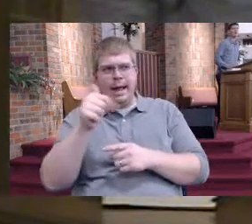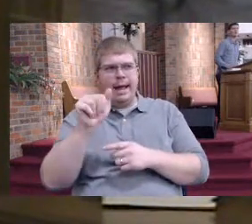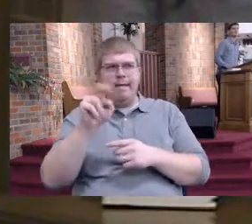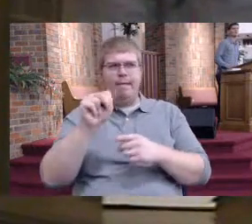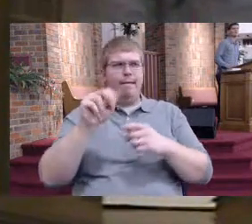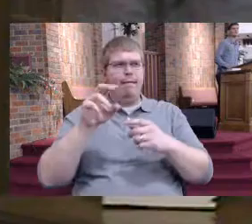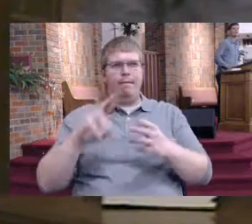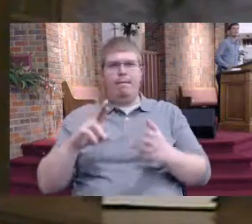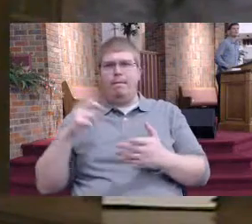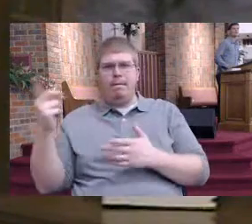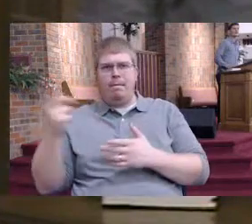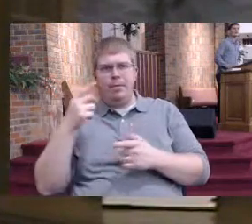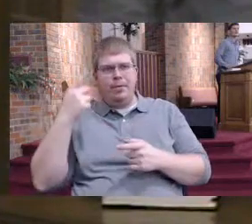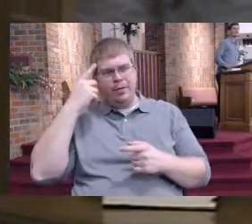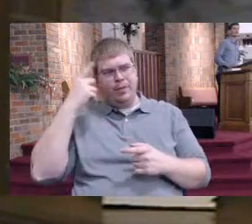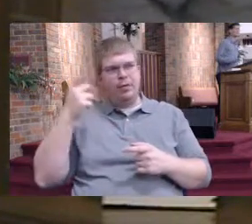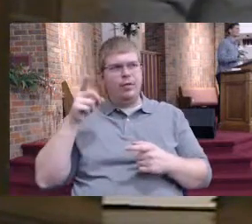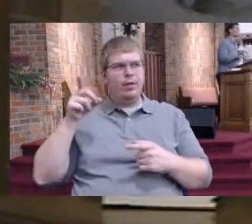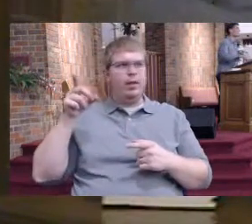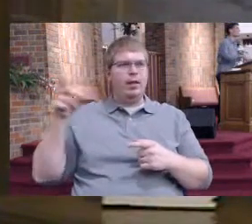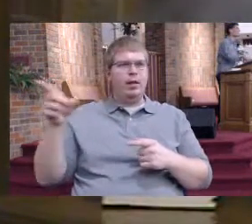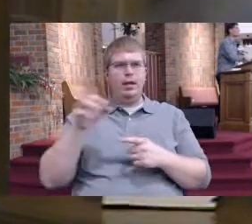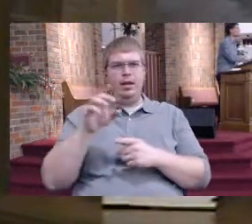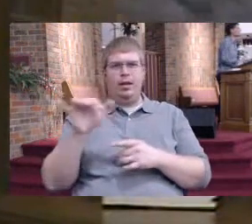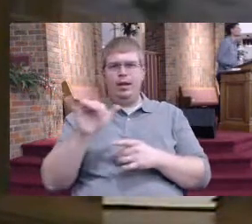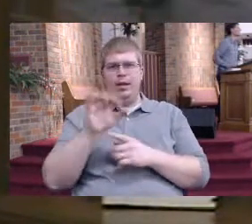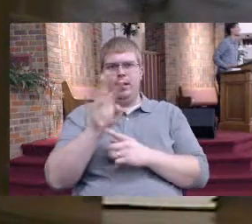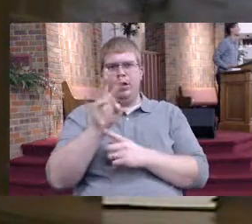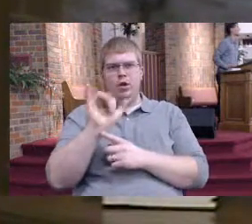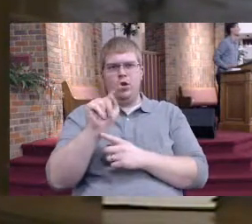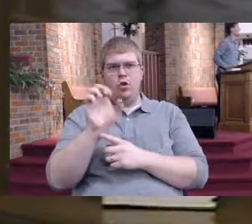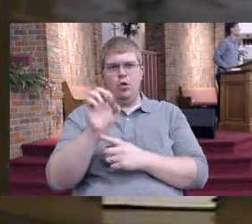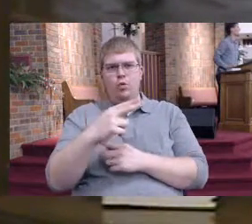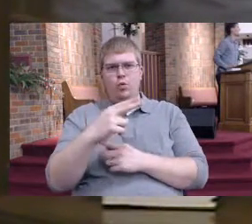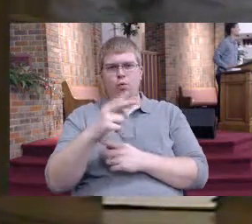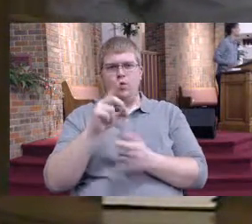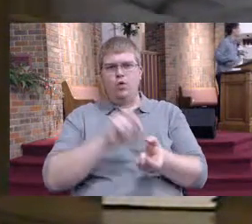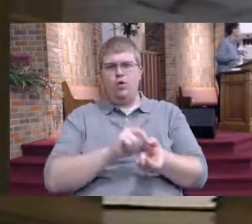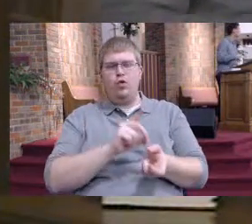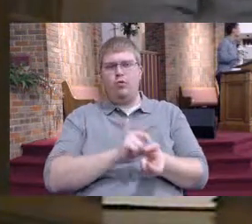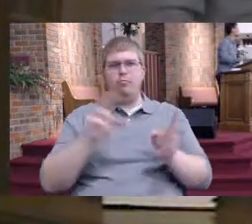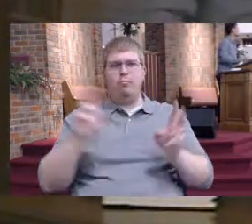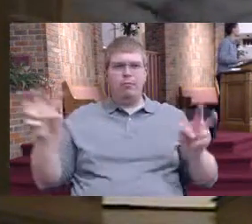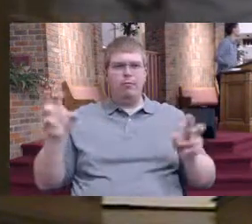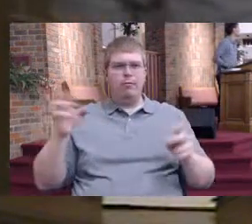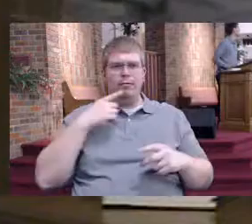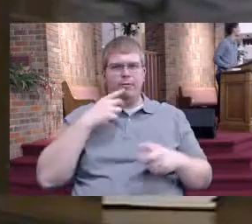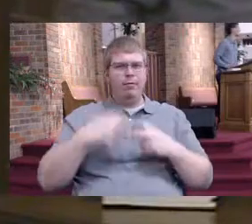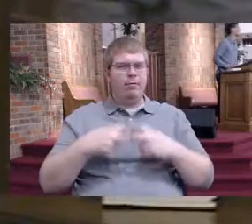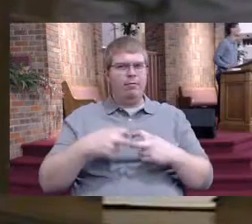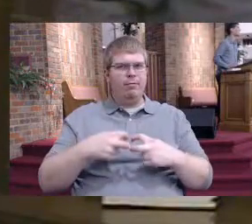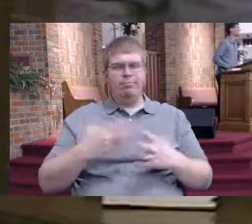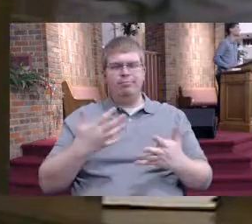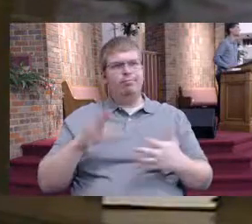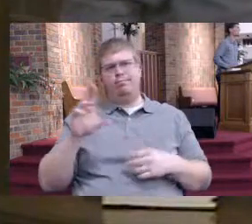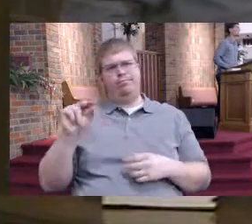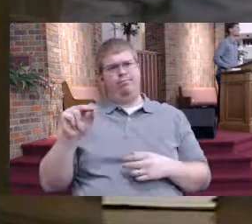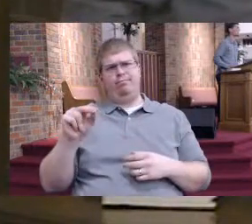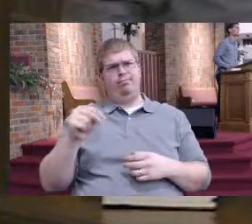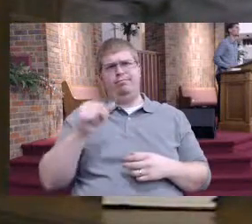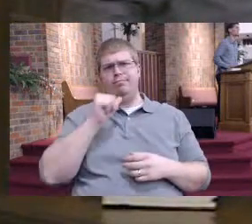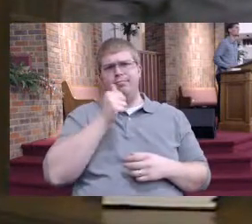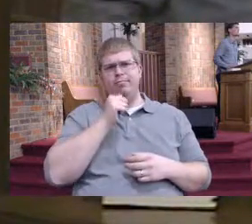all. The truth is, all of those other groups have been very welcoming. Some of our best friends